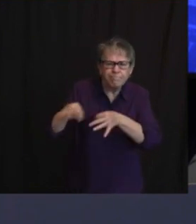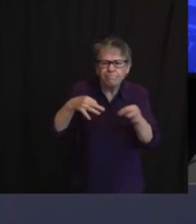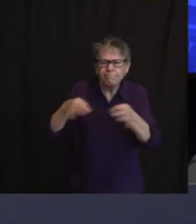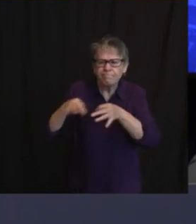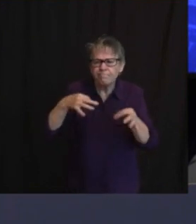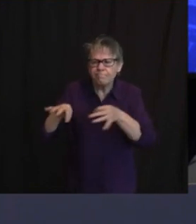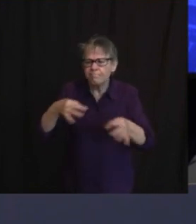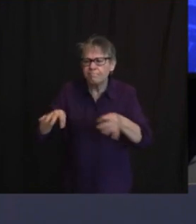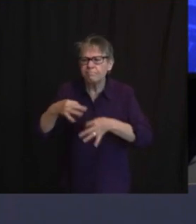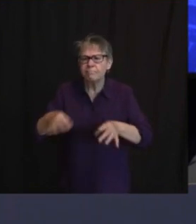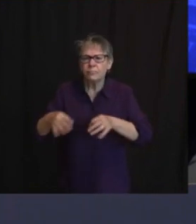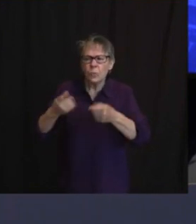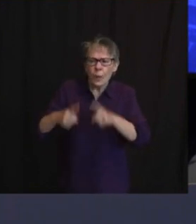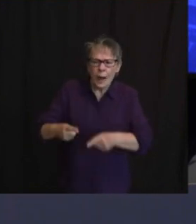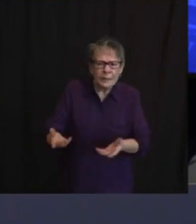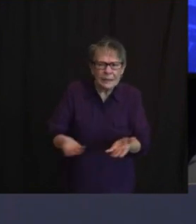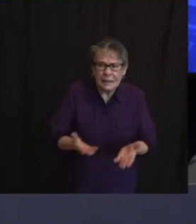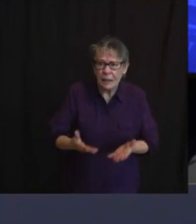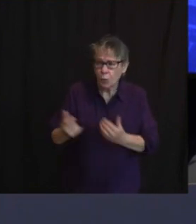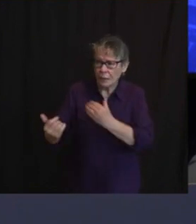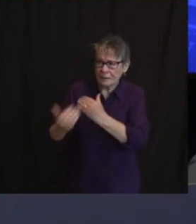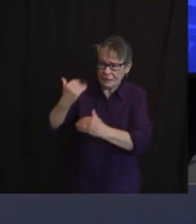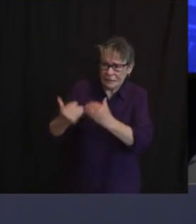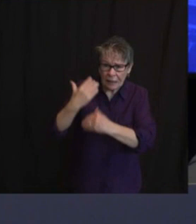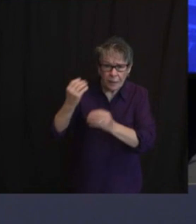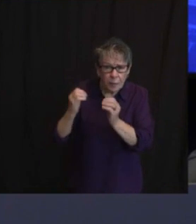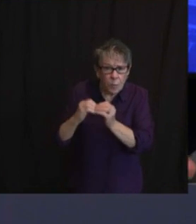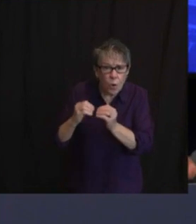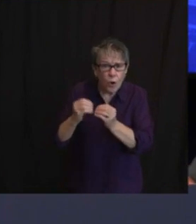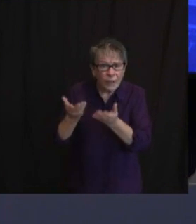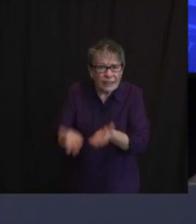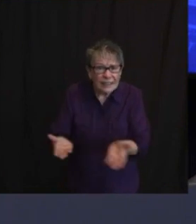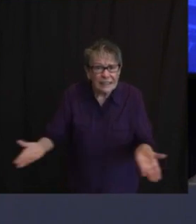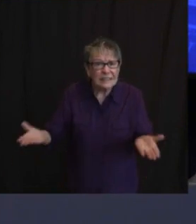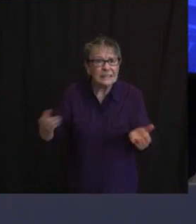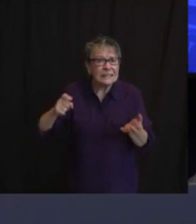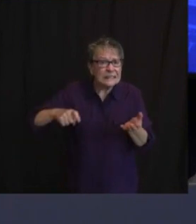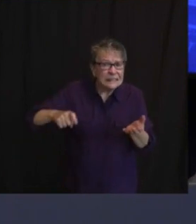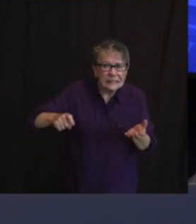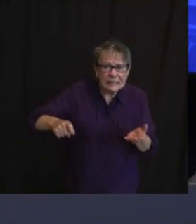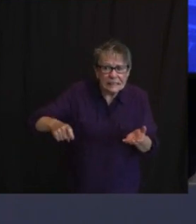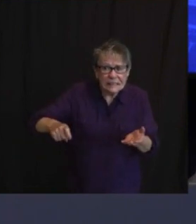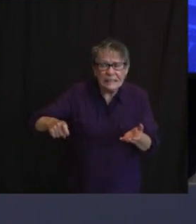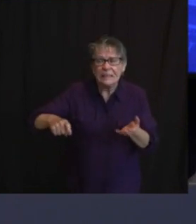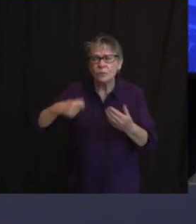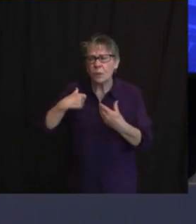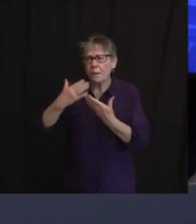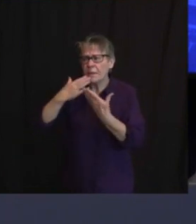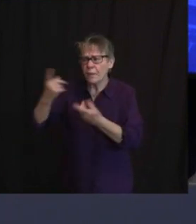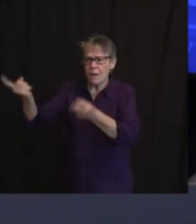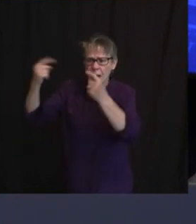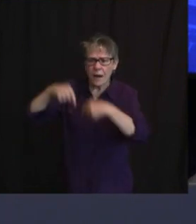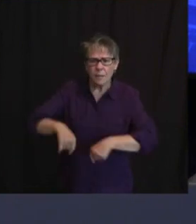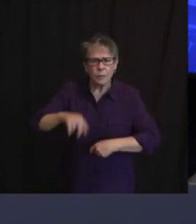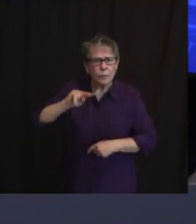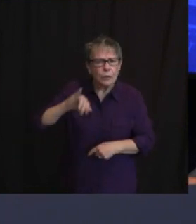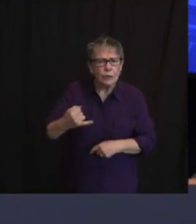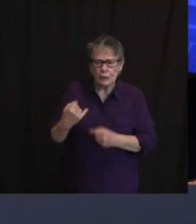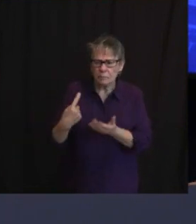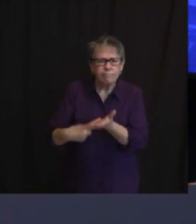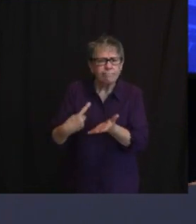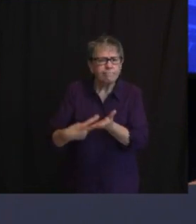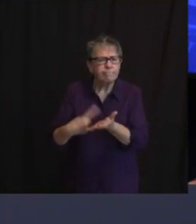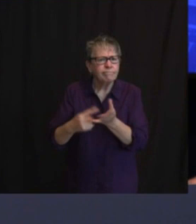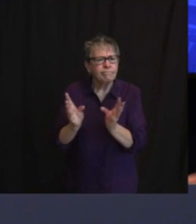forward and certainly appreciate Lieutenant General Richardson's time, as well as Region 2 FEMA Administrator Tom